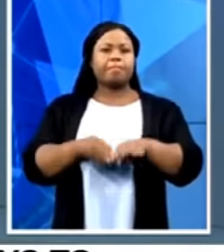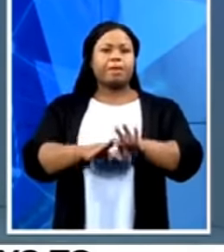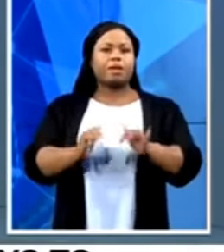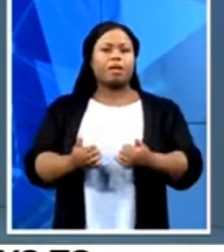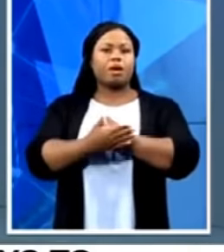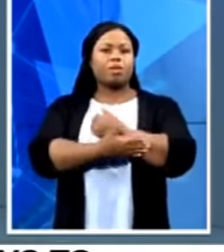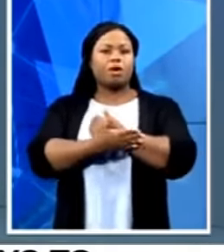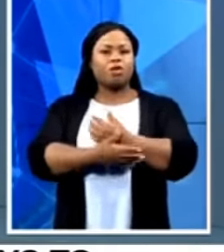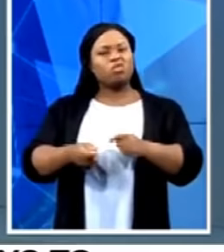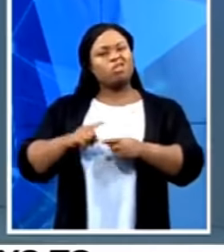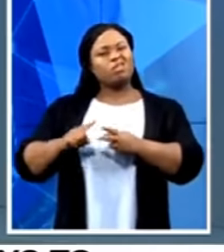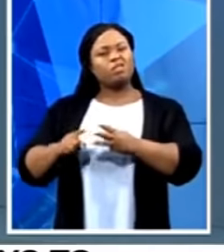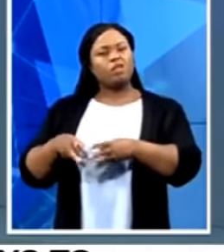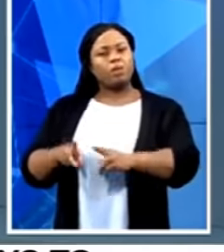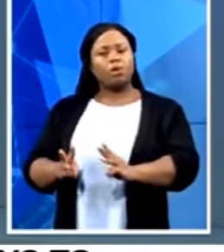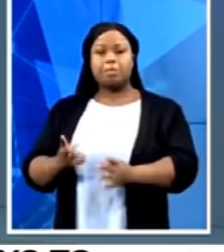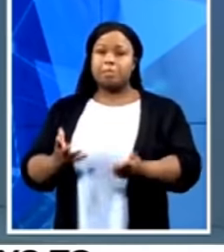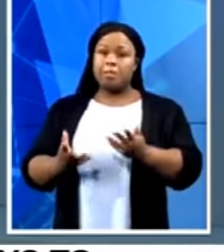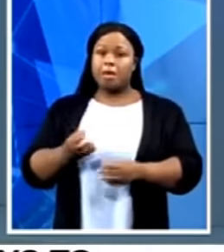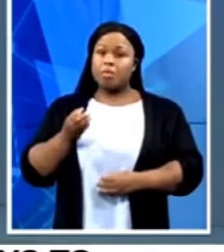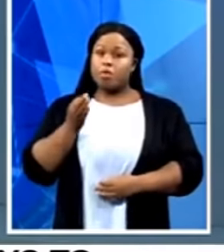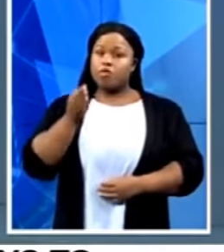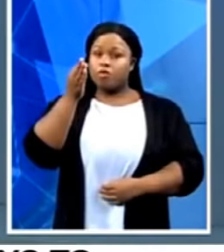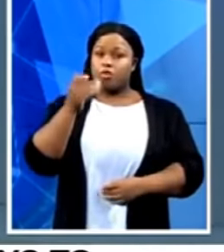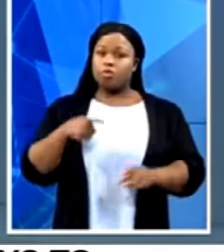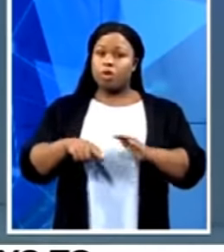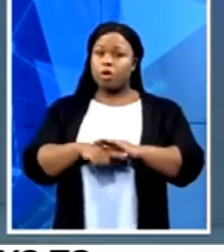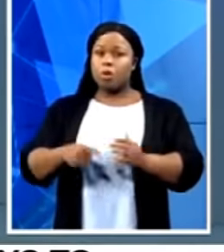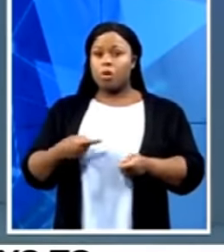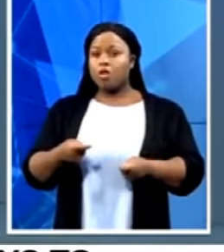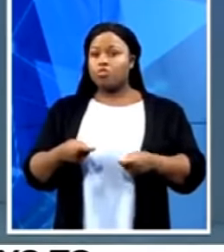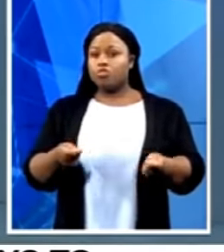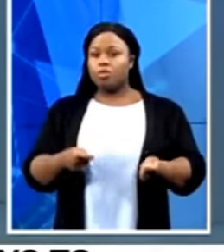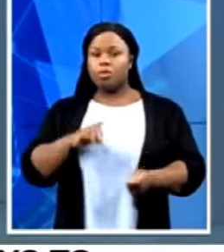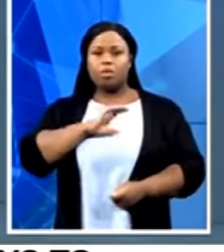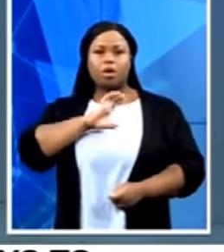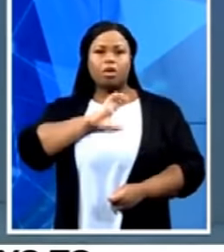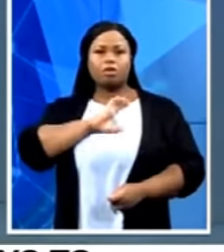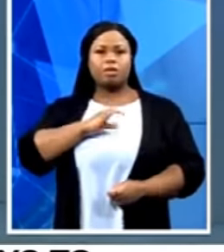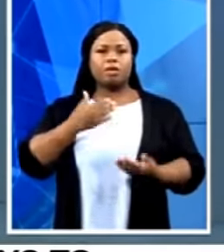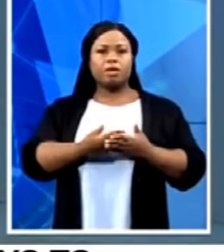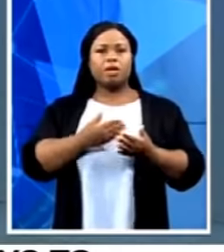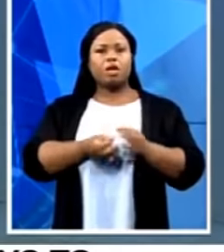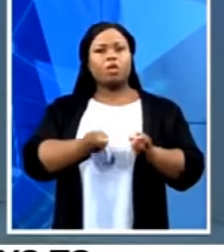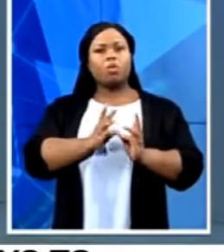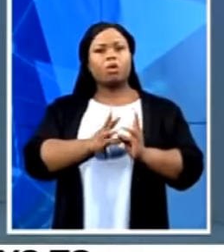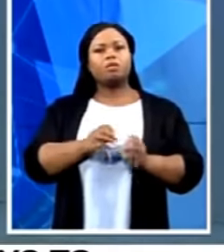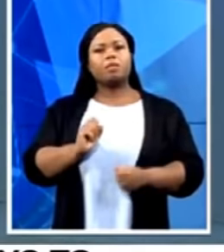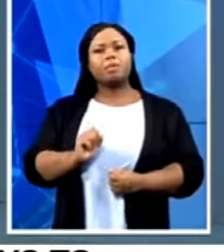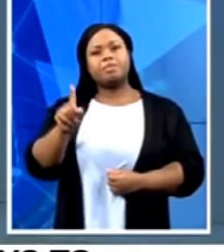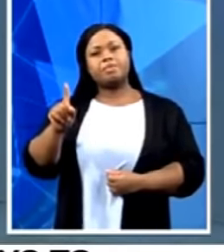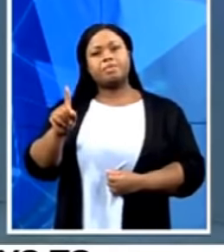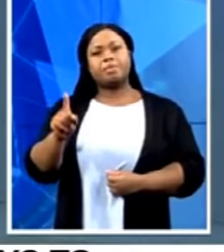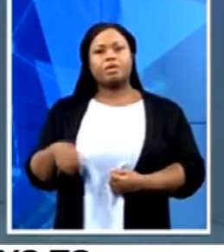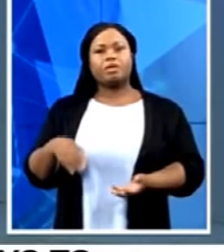future of local shopping looks like. Customers can place their orders via WhatsApp and collect their shopping through a drive-through. Now,